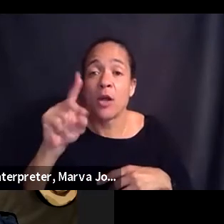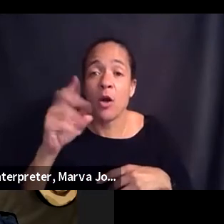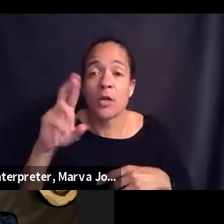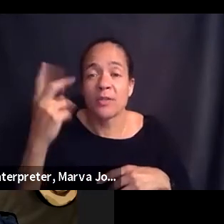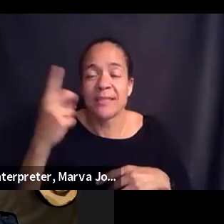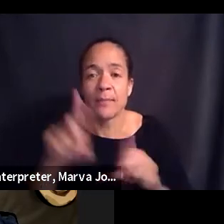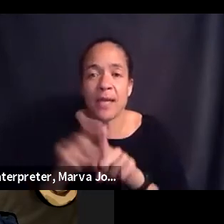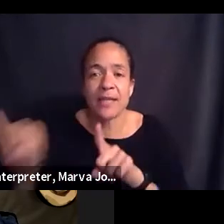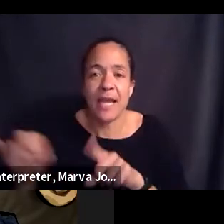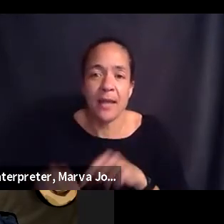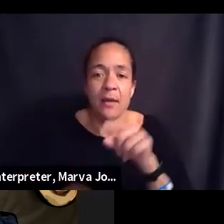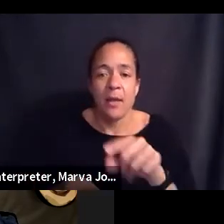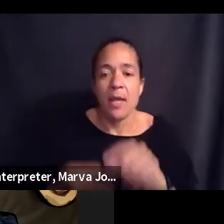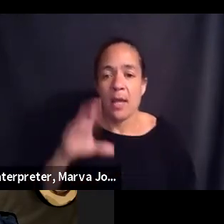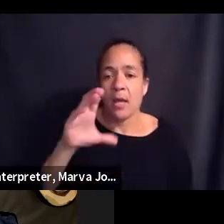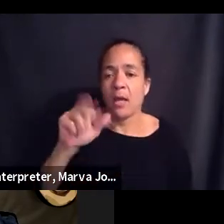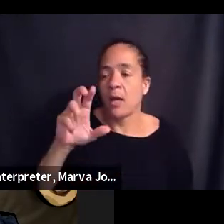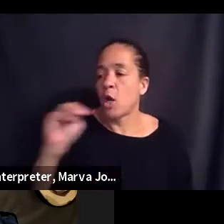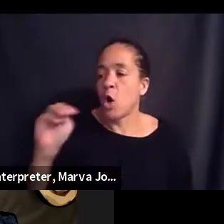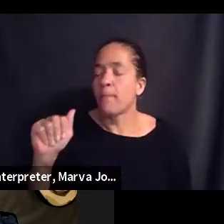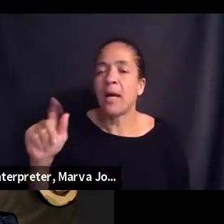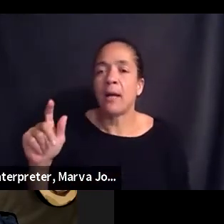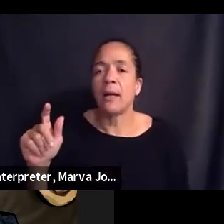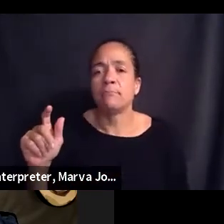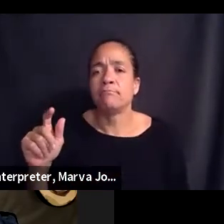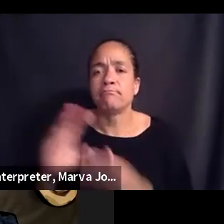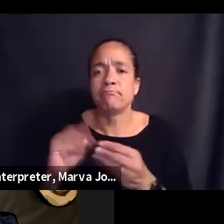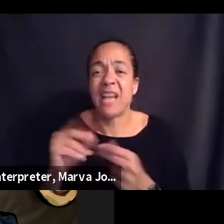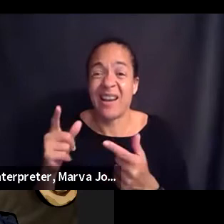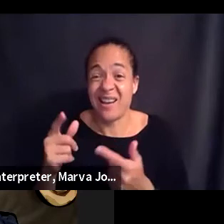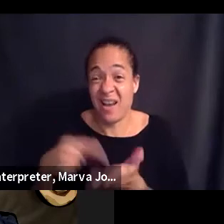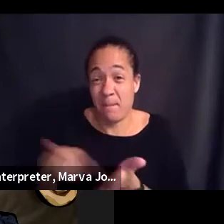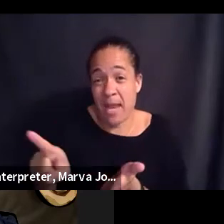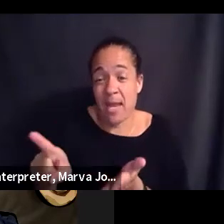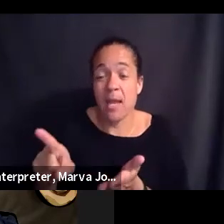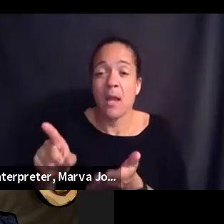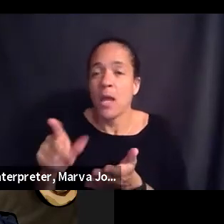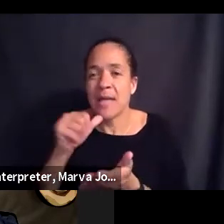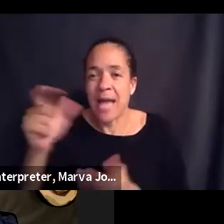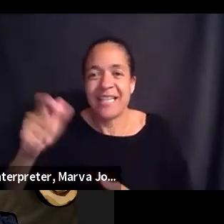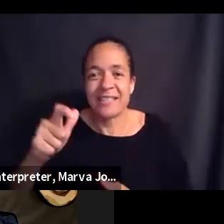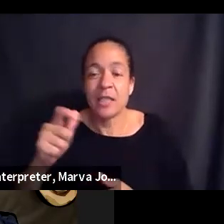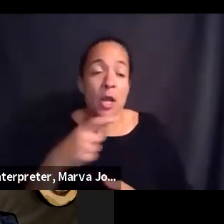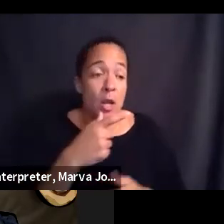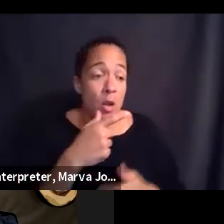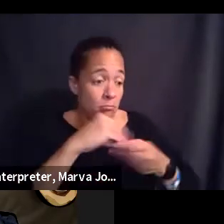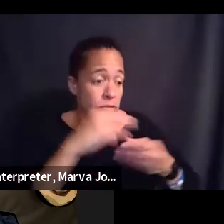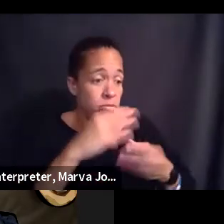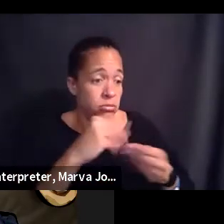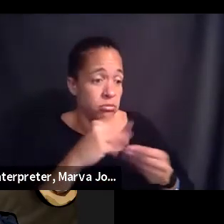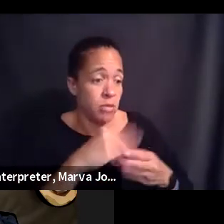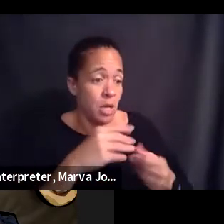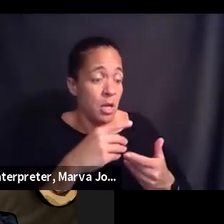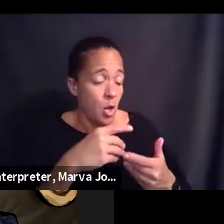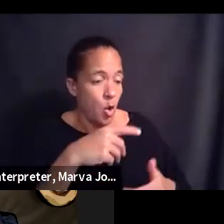Compensation was not necessary. When we're talking about improving our quality of life, we can wait